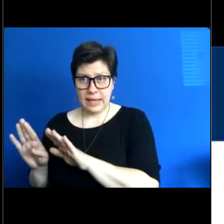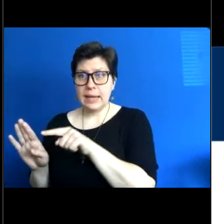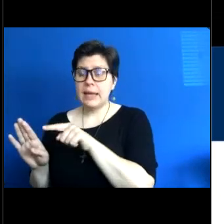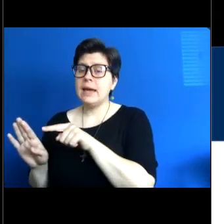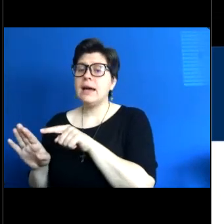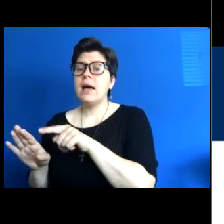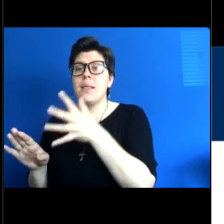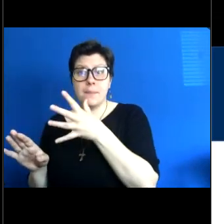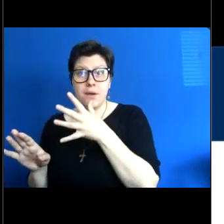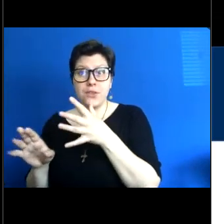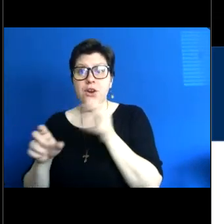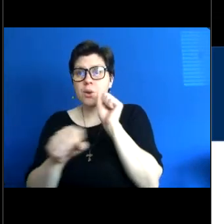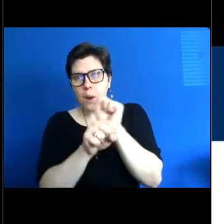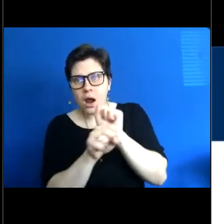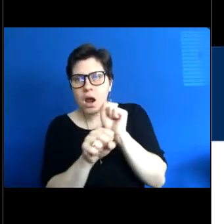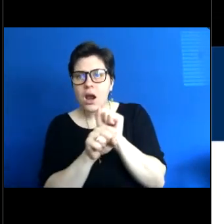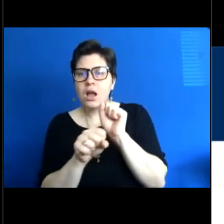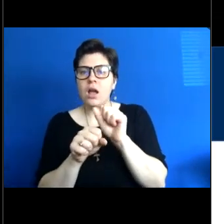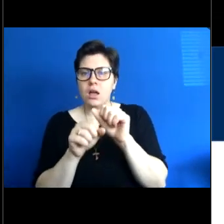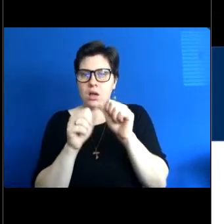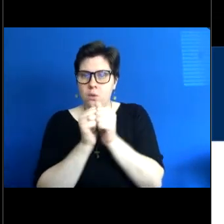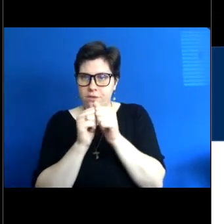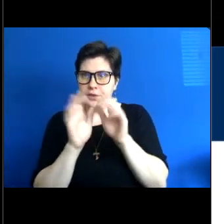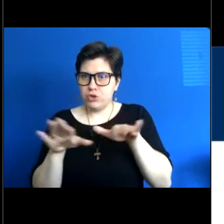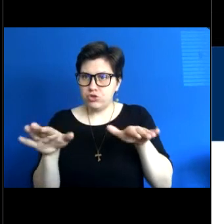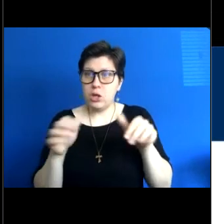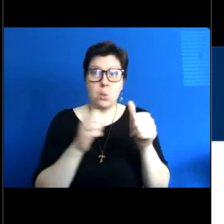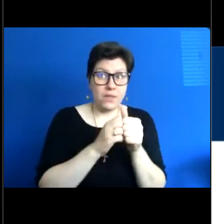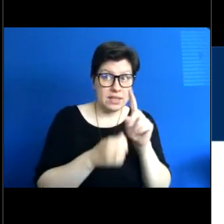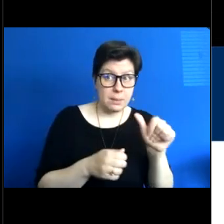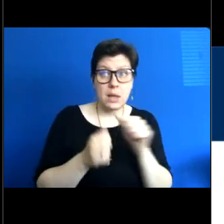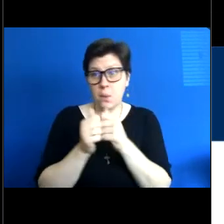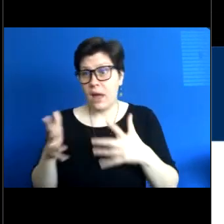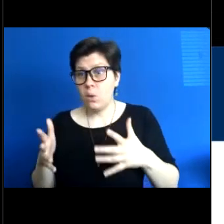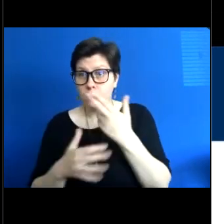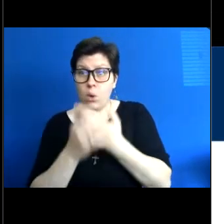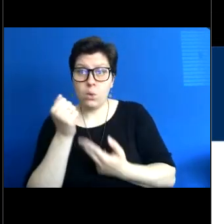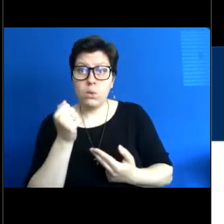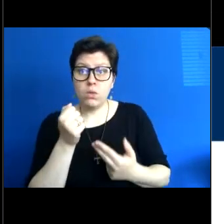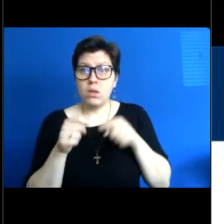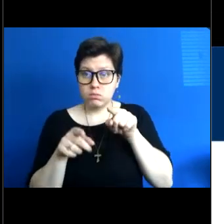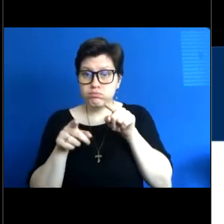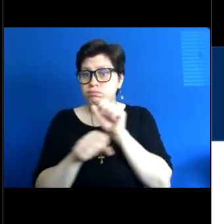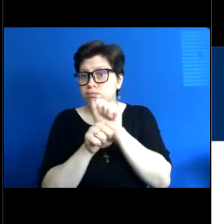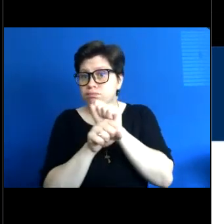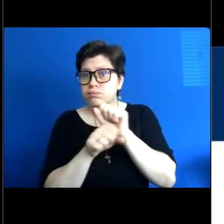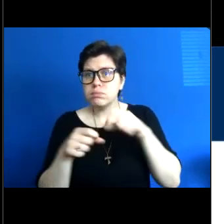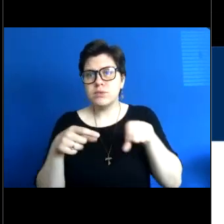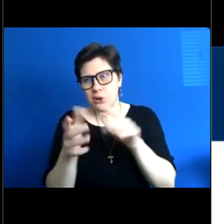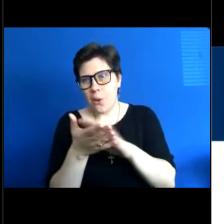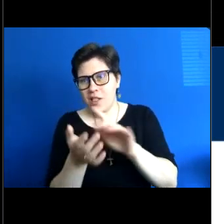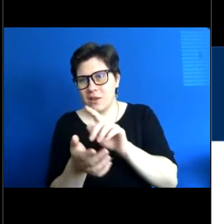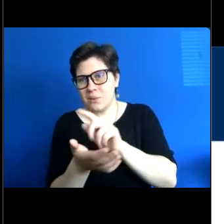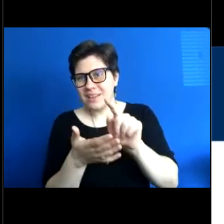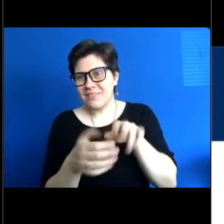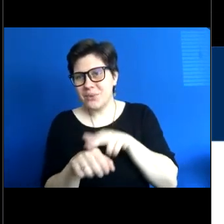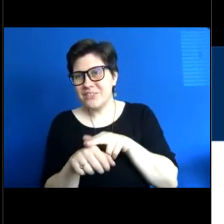of her children, with and without disabilities, to make this. This was, of course, during Holy Week. And then